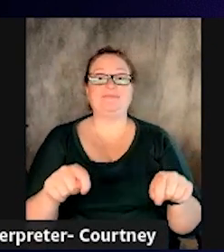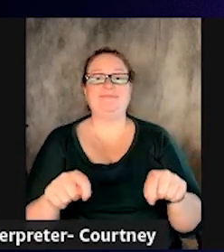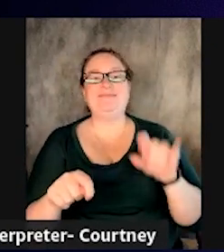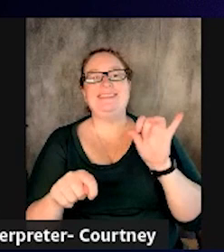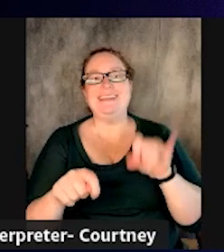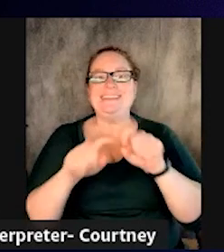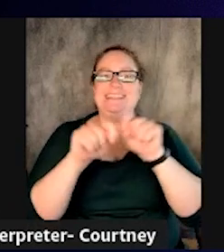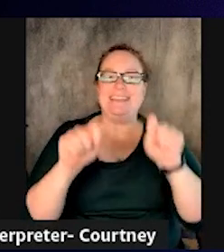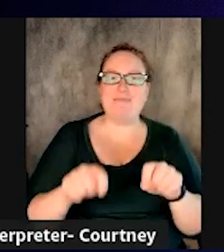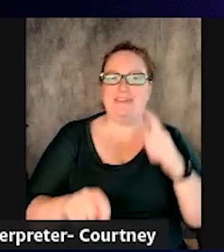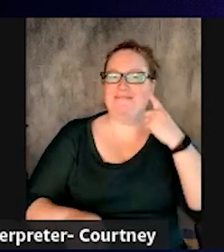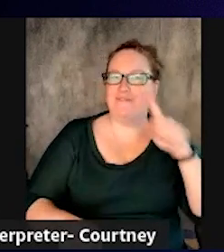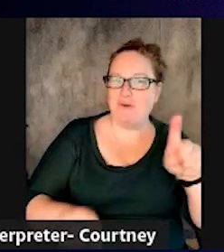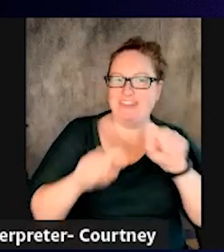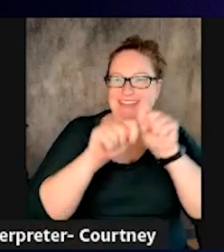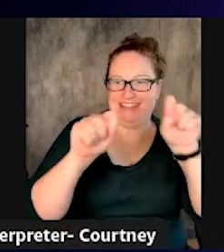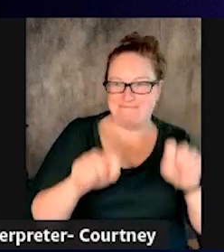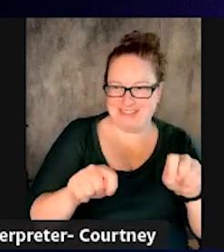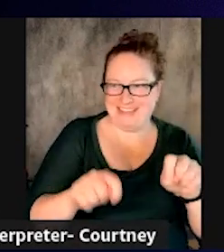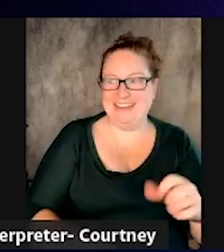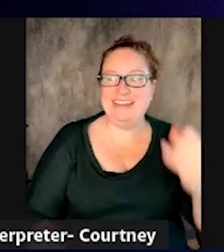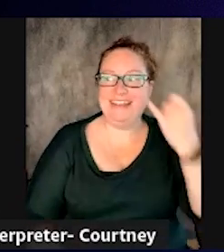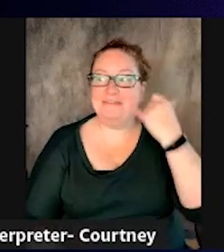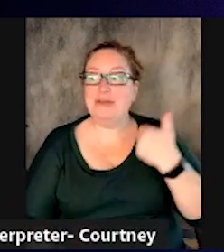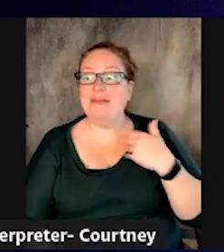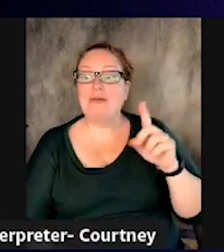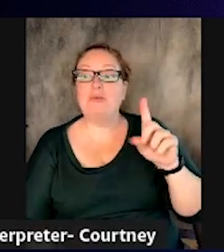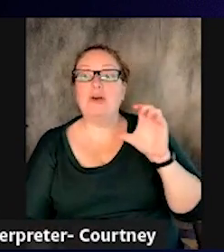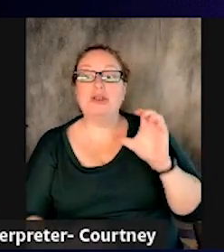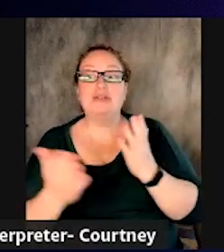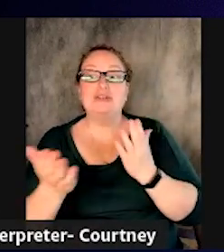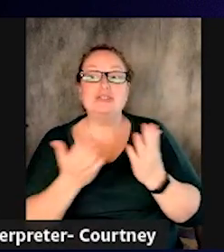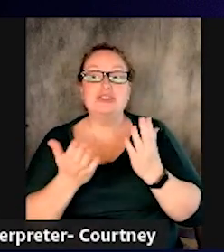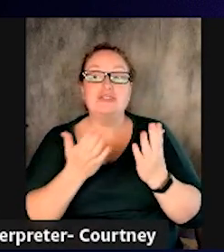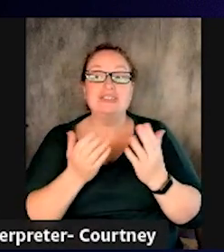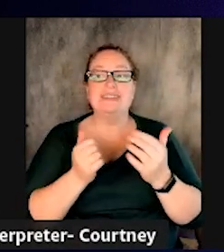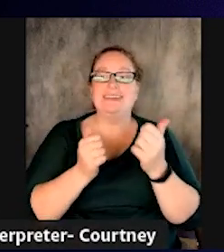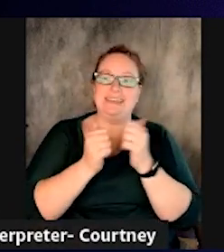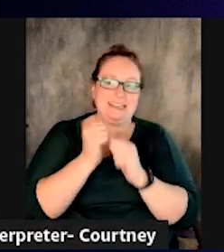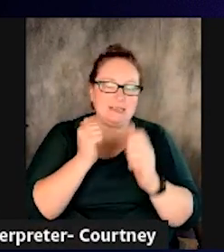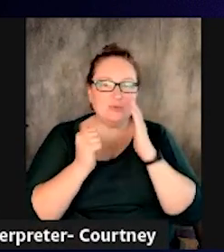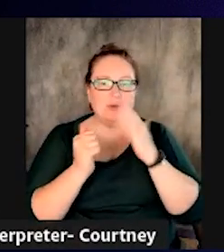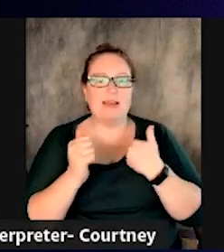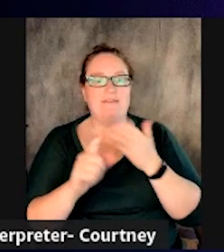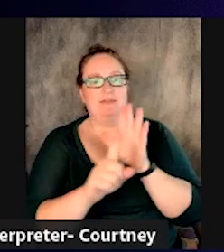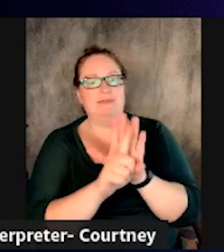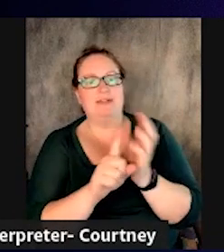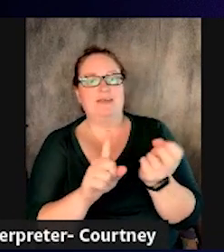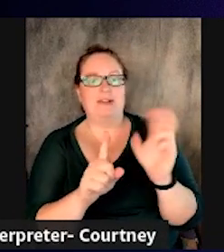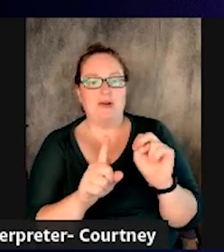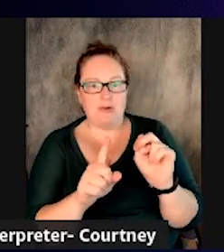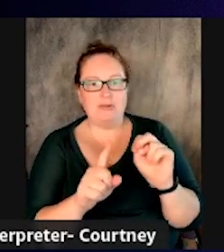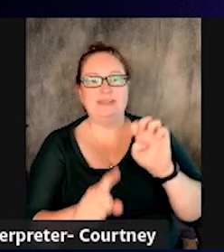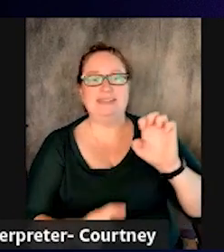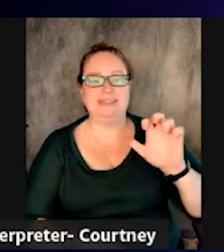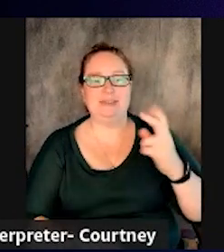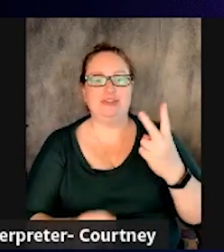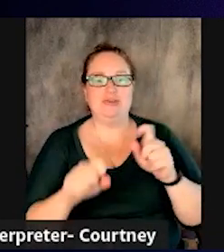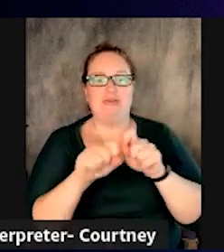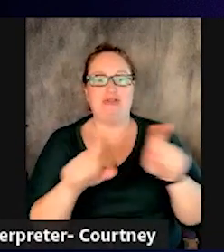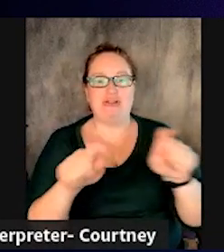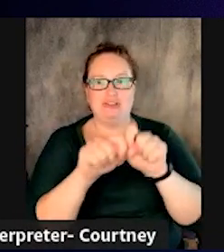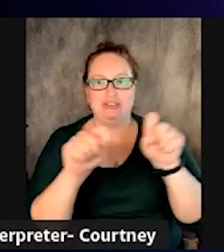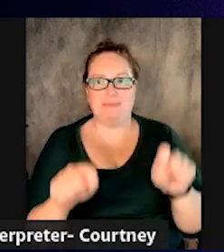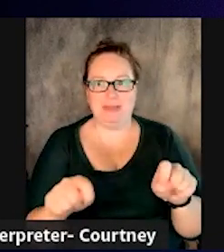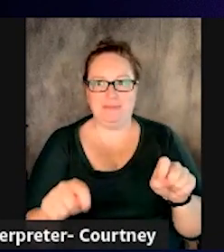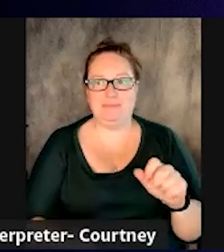template. So if you have 100 servers, each of those will have its own EC2 launch template. But how do you